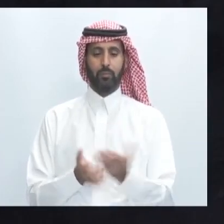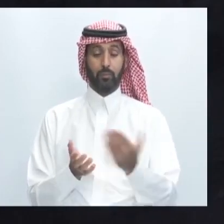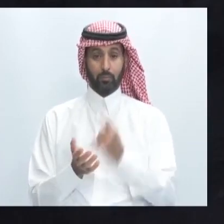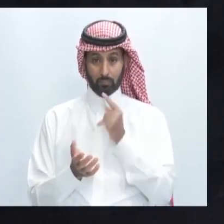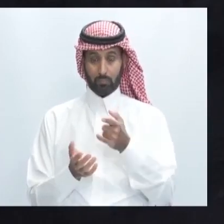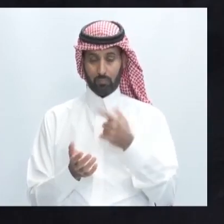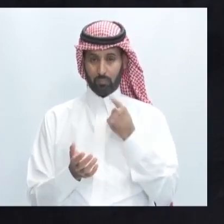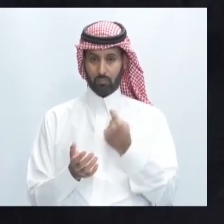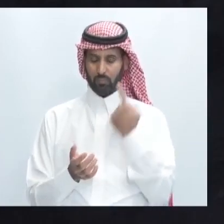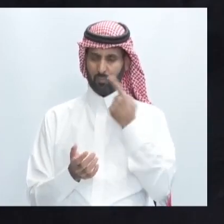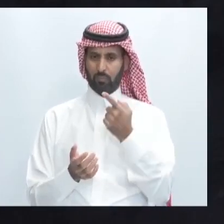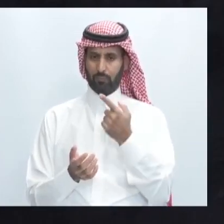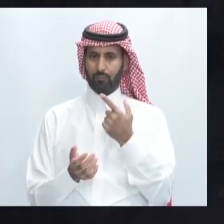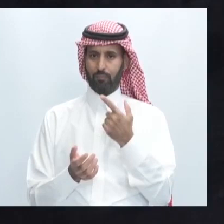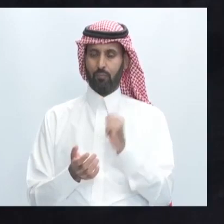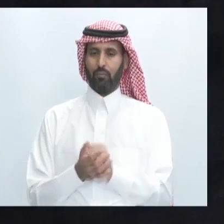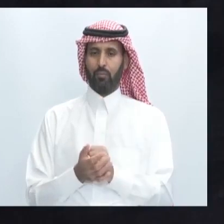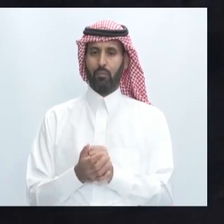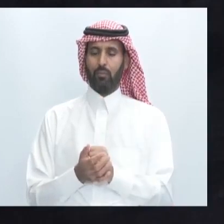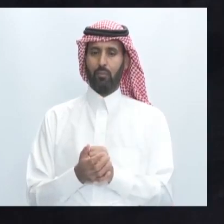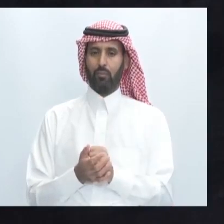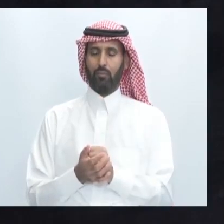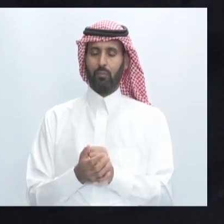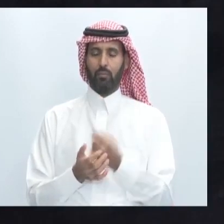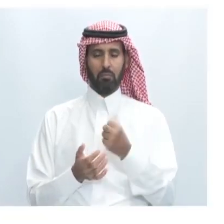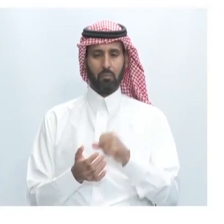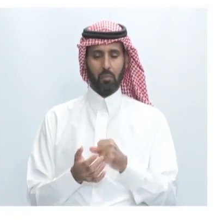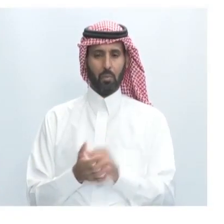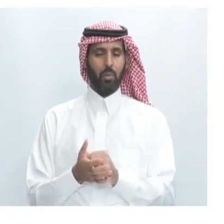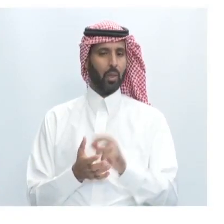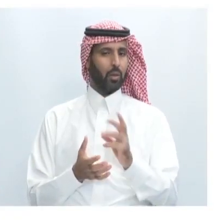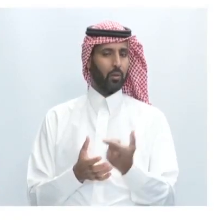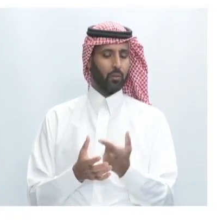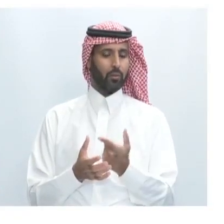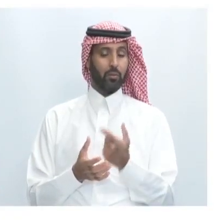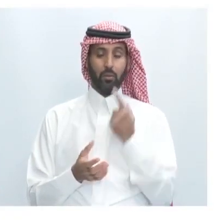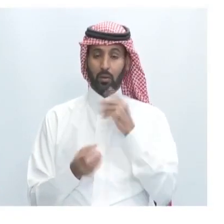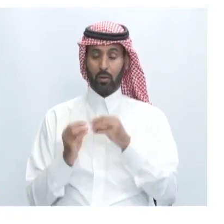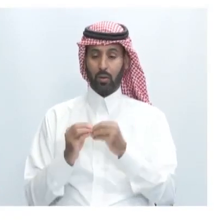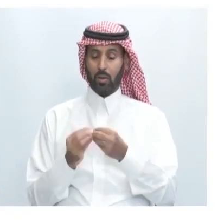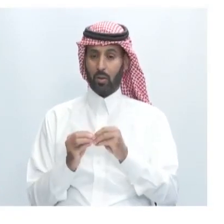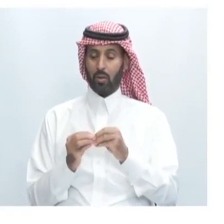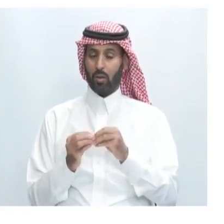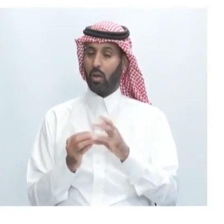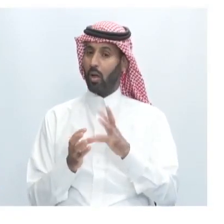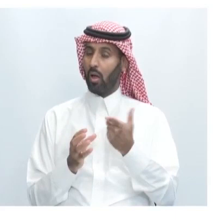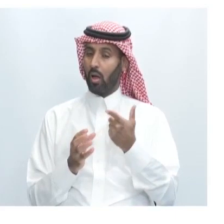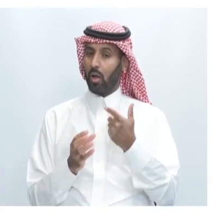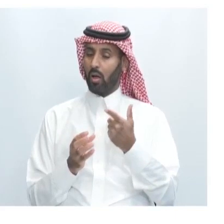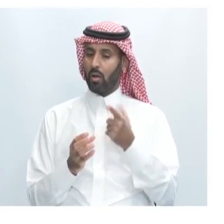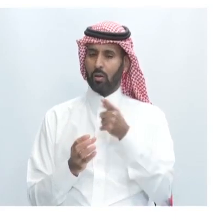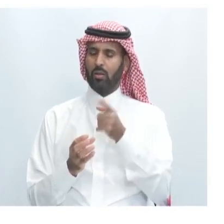Are you at ease or are you unlike that? What this color represent in your